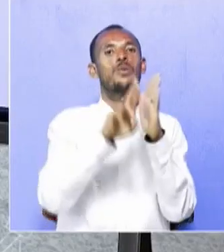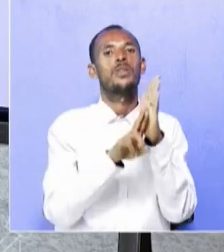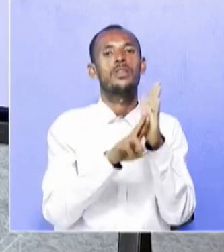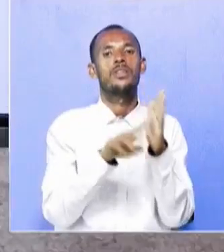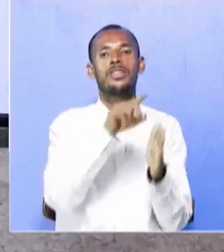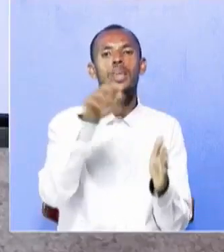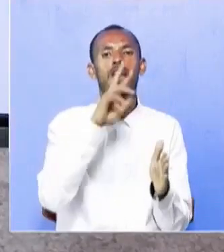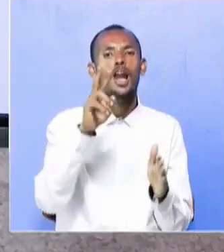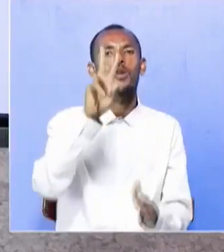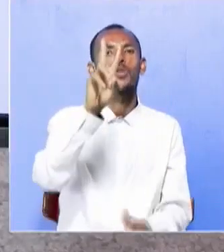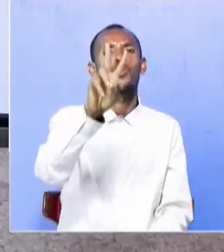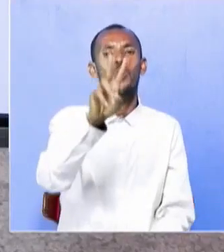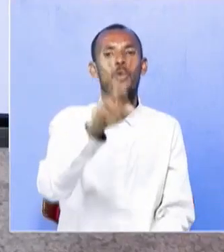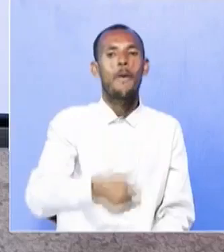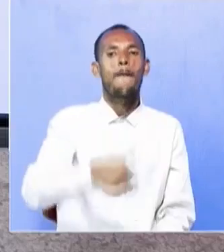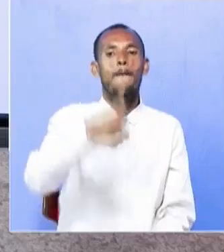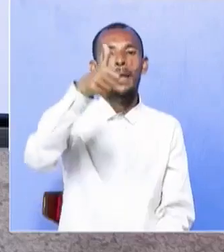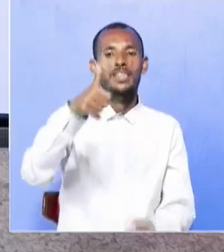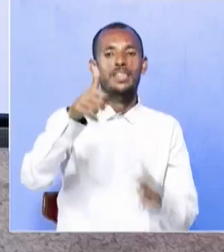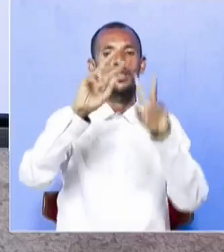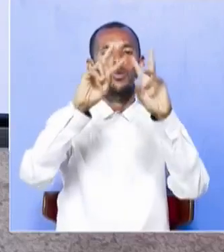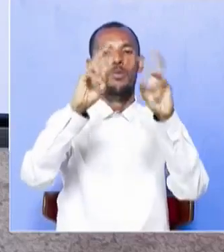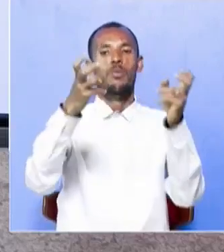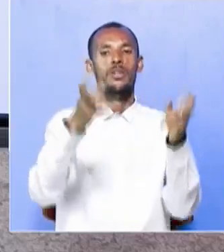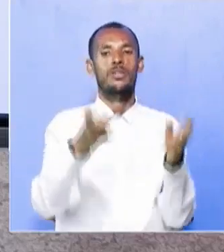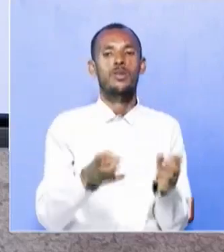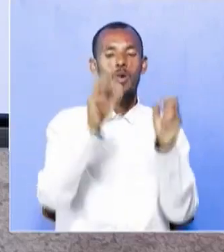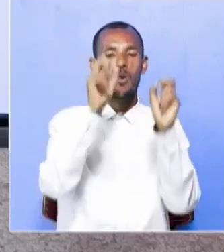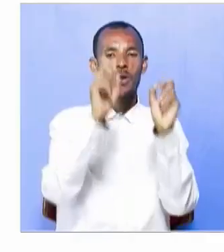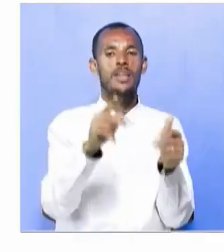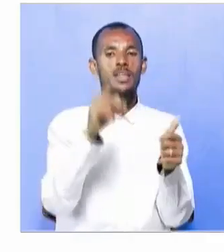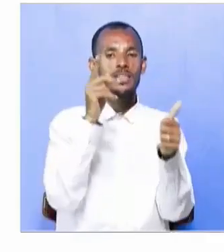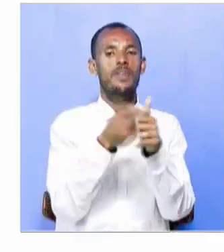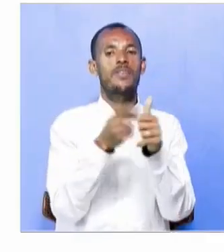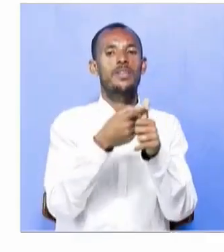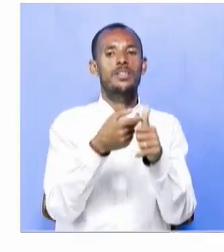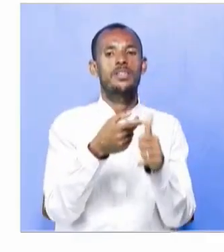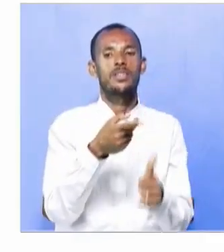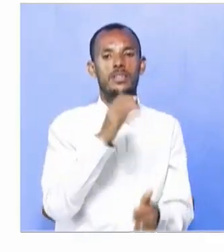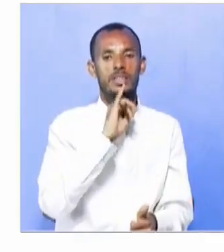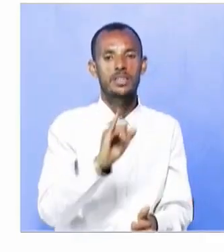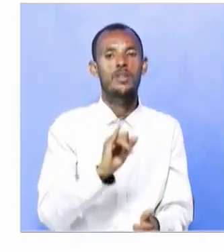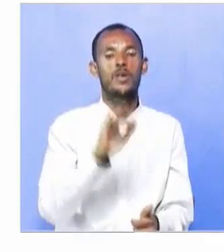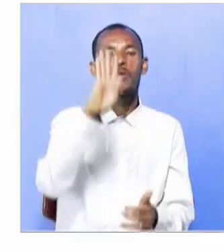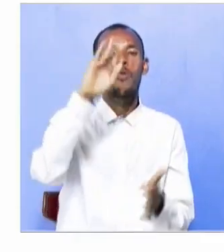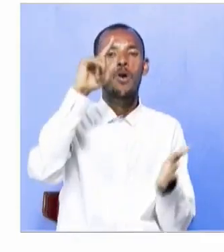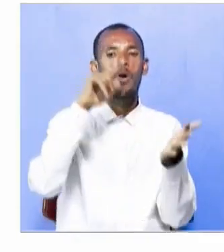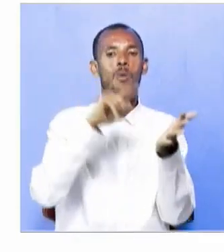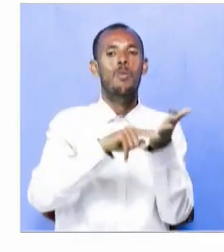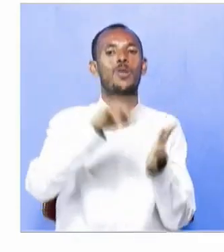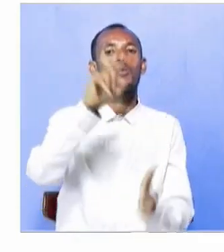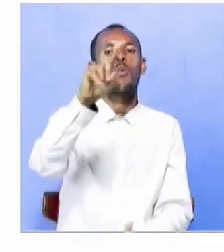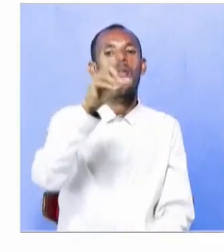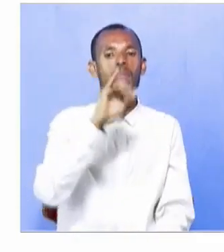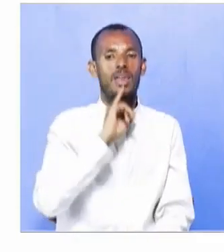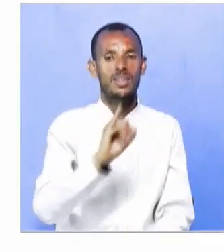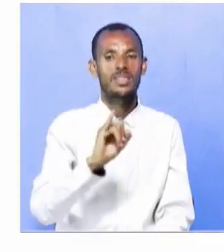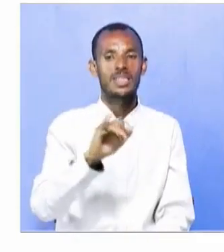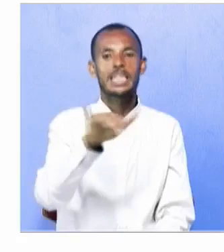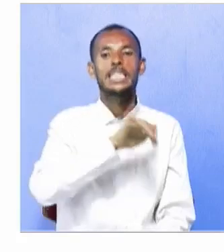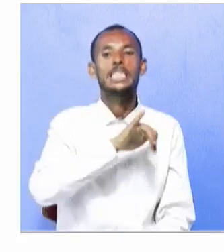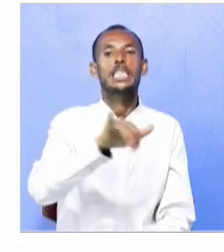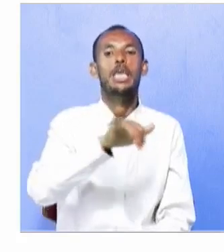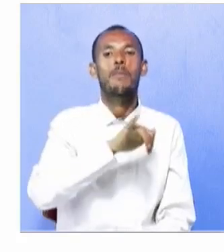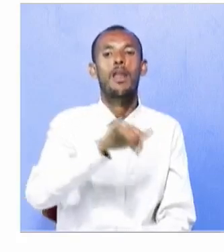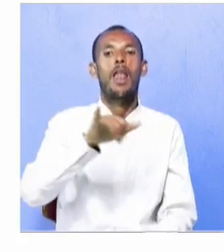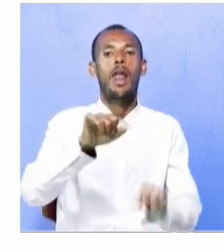there are two major subtopics. Okay, the first one is 4.1 is similar